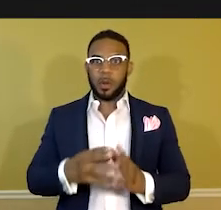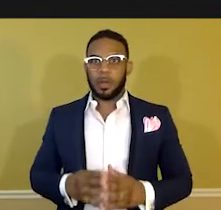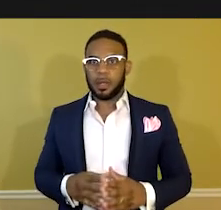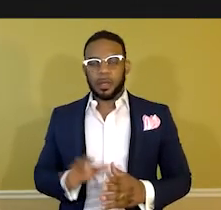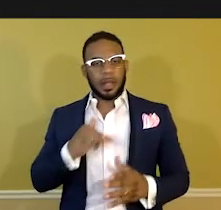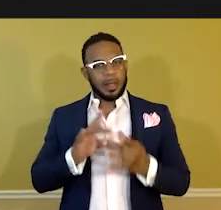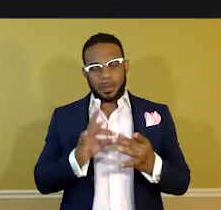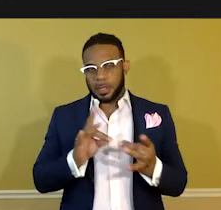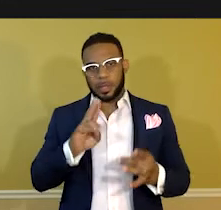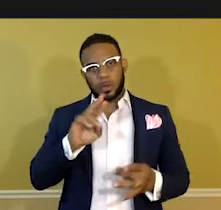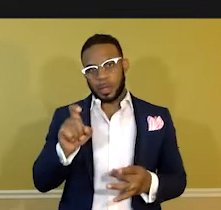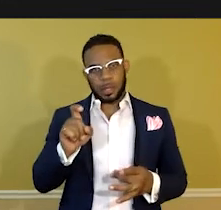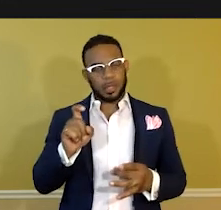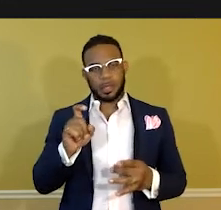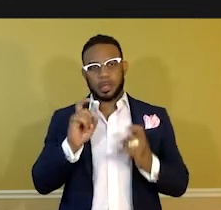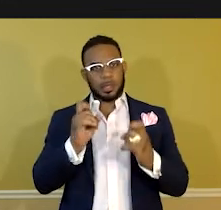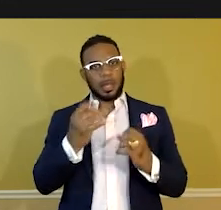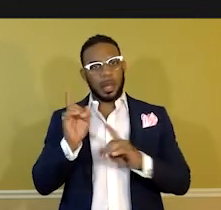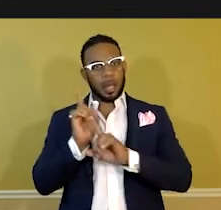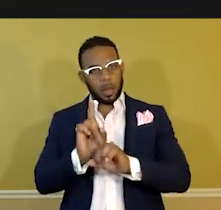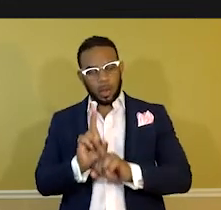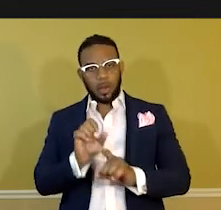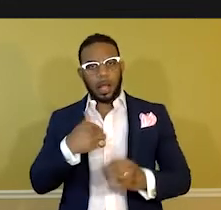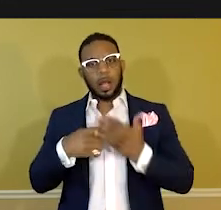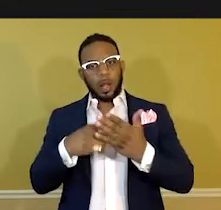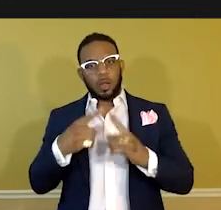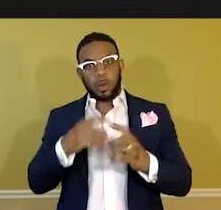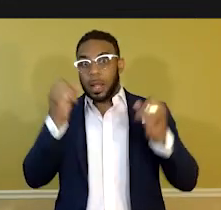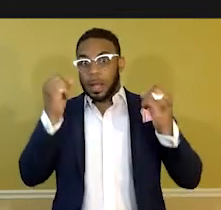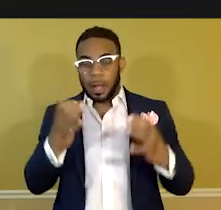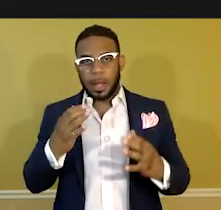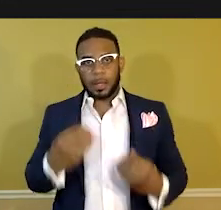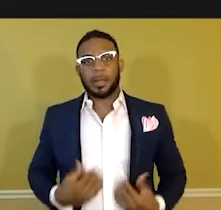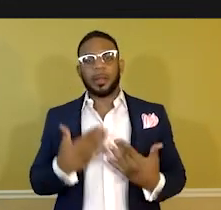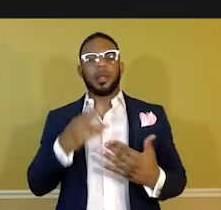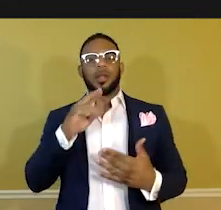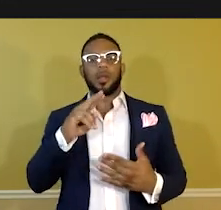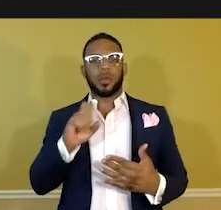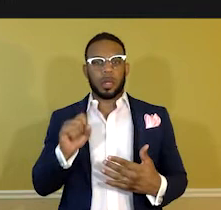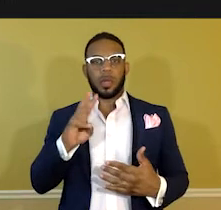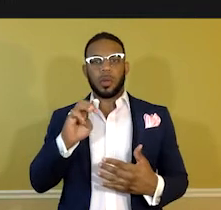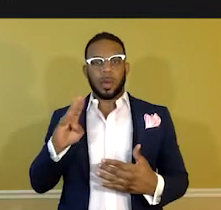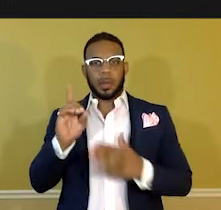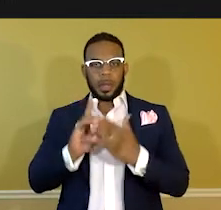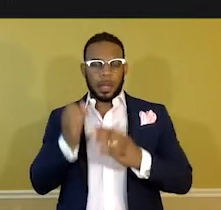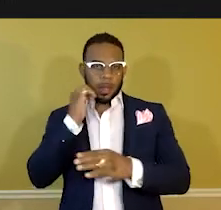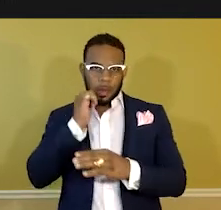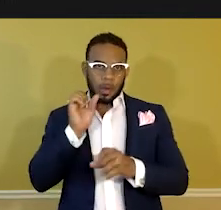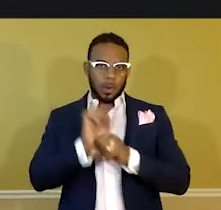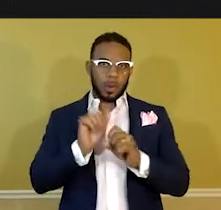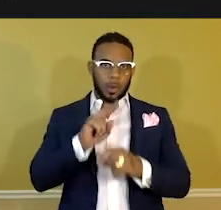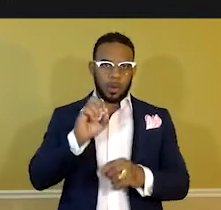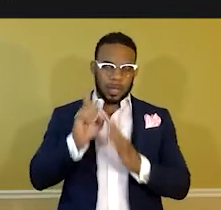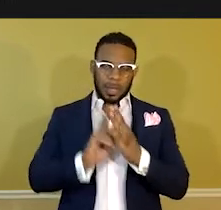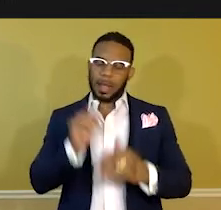Like I mentioned, the UX course, I do a lot of coaching. So I'm talking to a lot of aspiring UX designers every day, working with aspiring UX designers